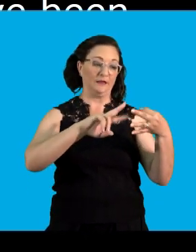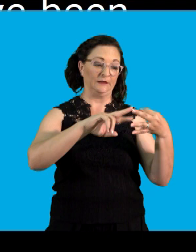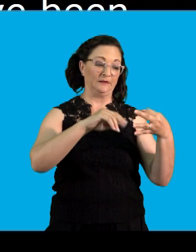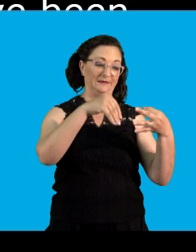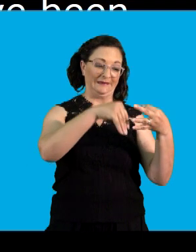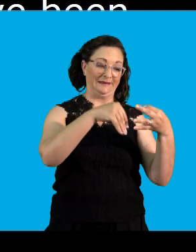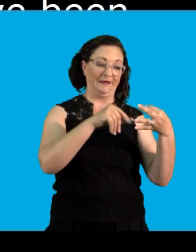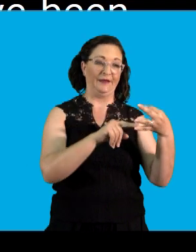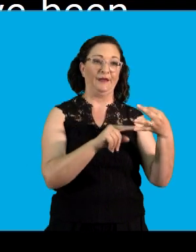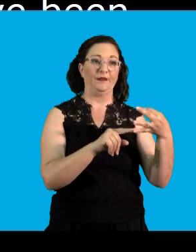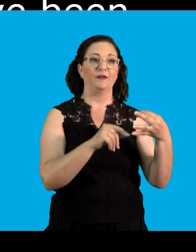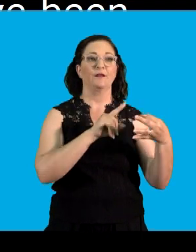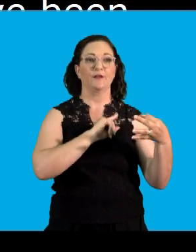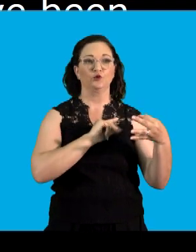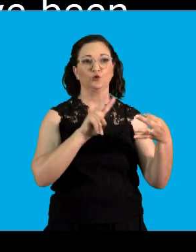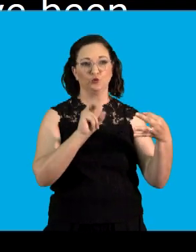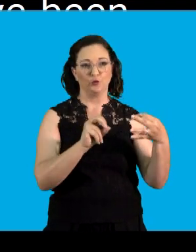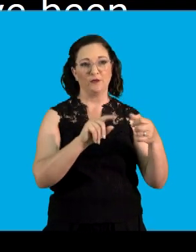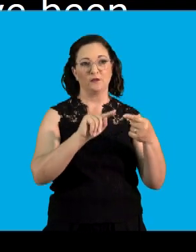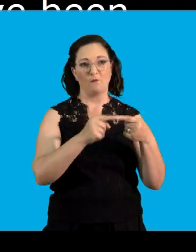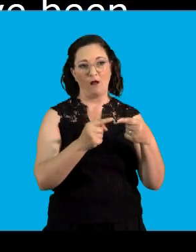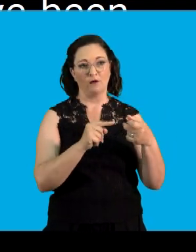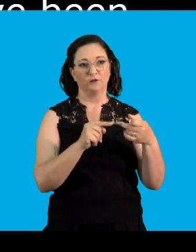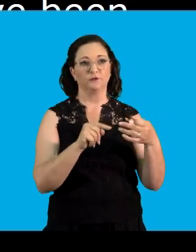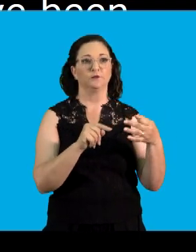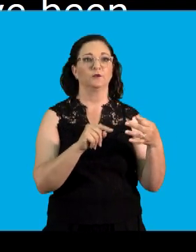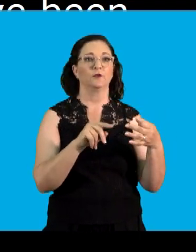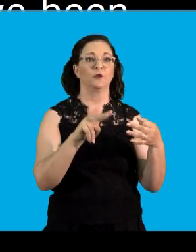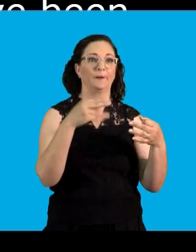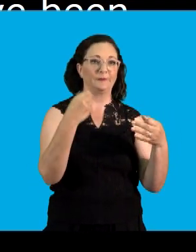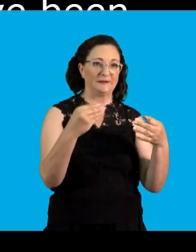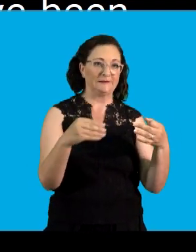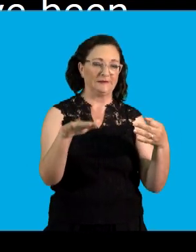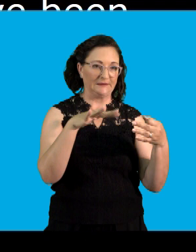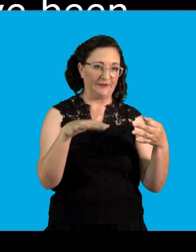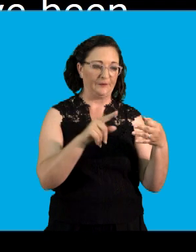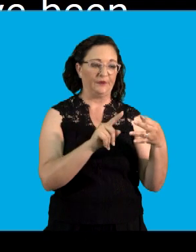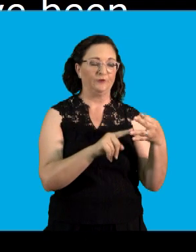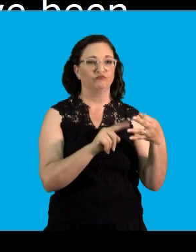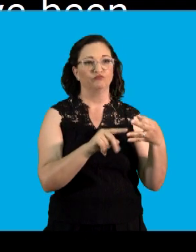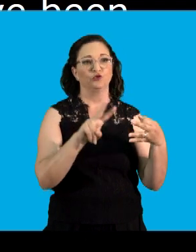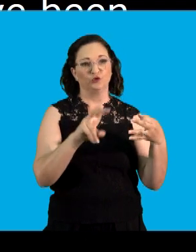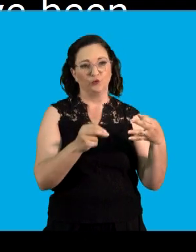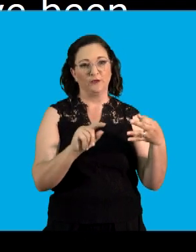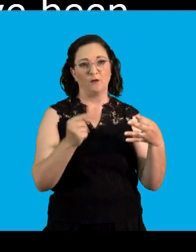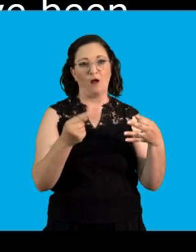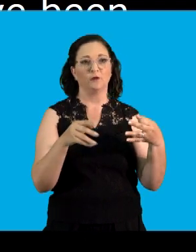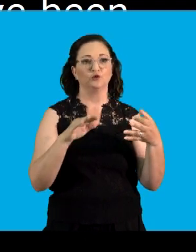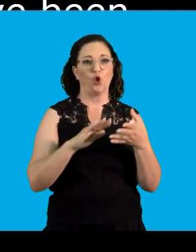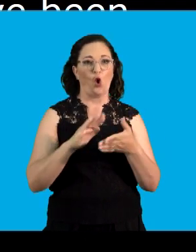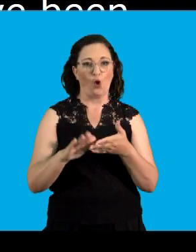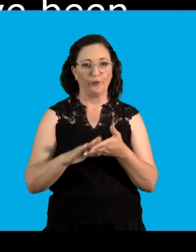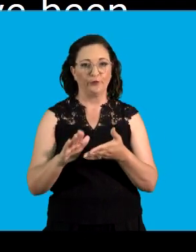topics, so which is 20 marks each. So 20 marks will cover business environment, another 20 marks will cover